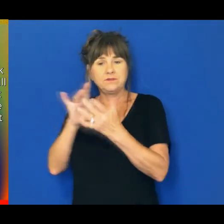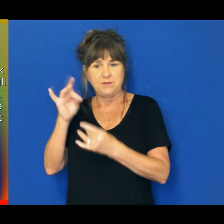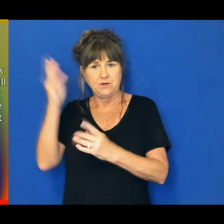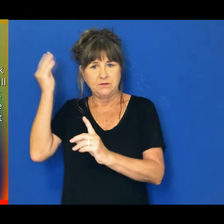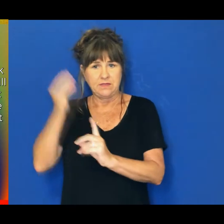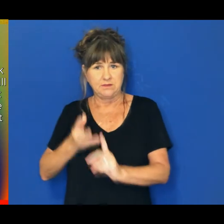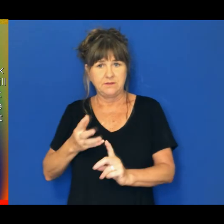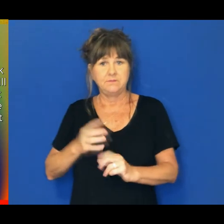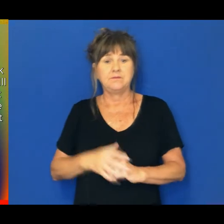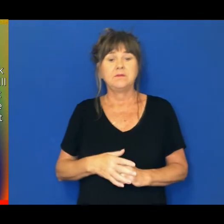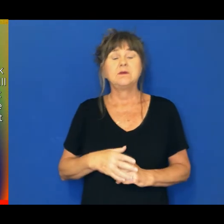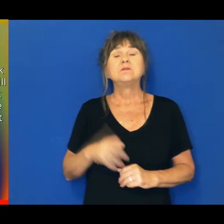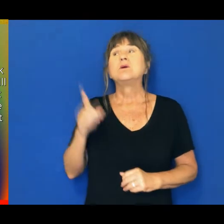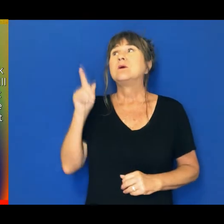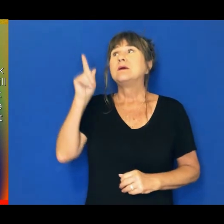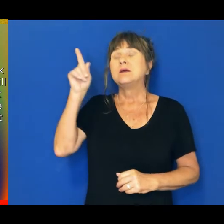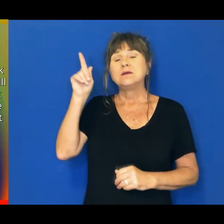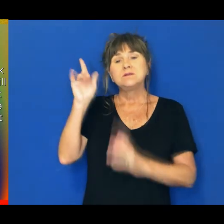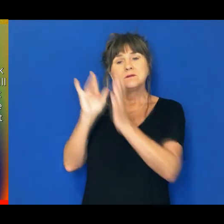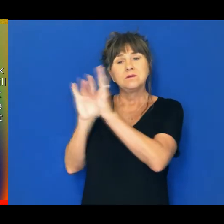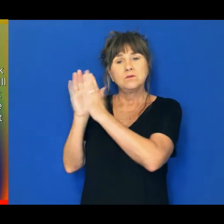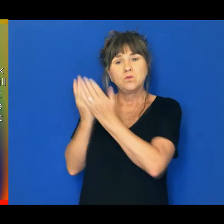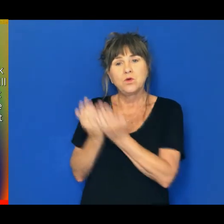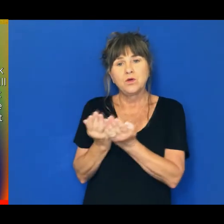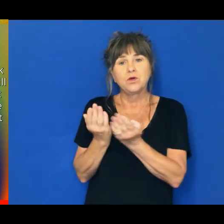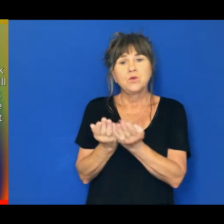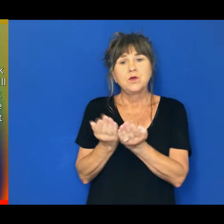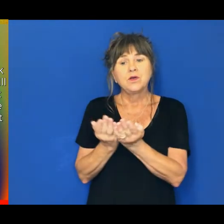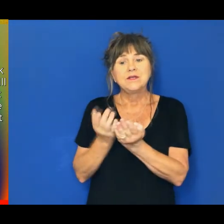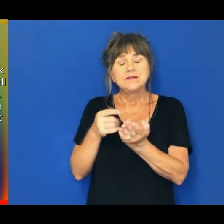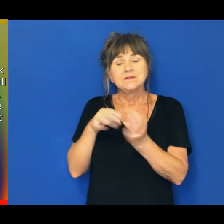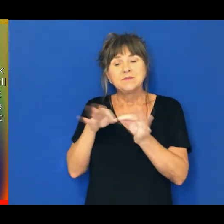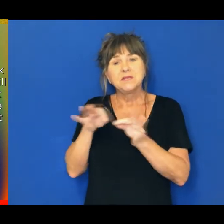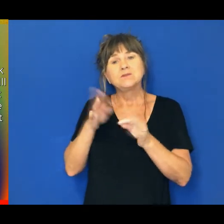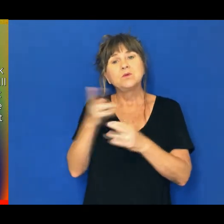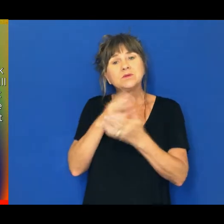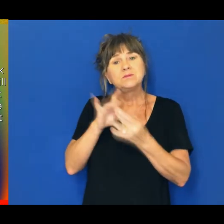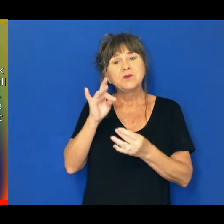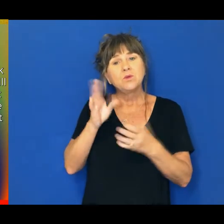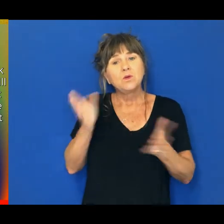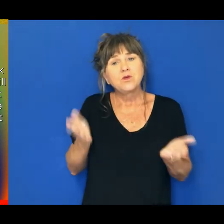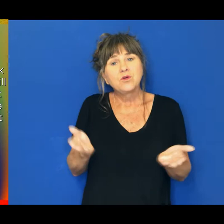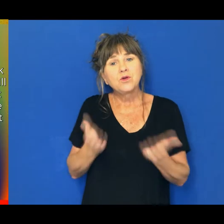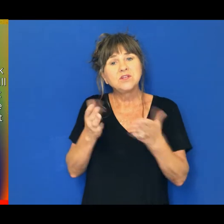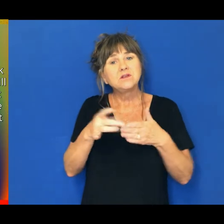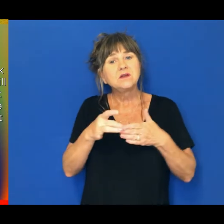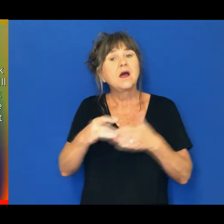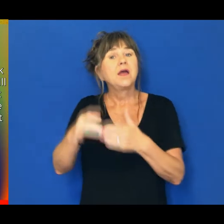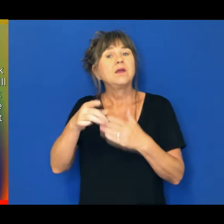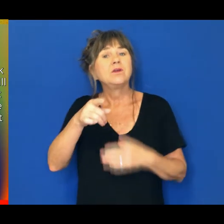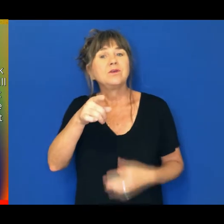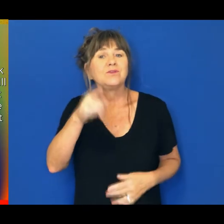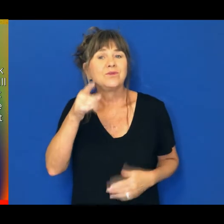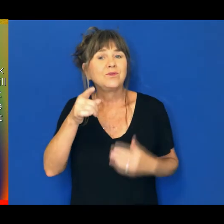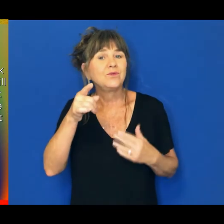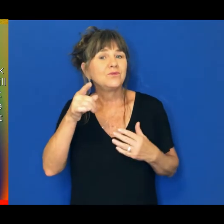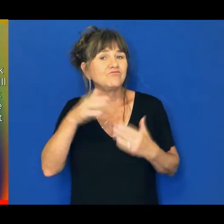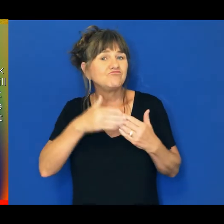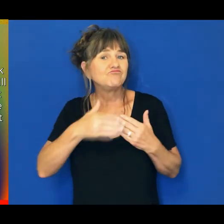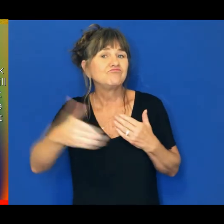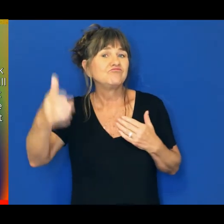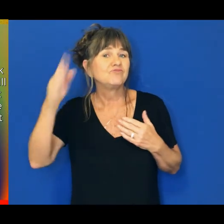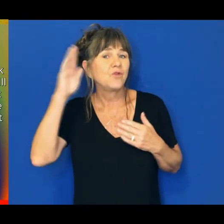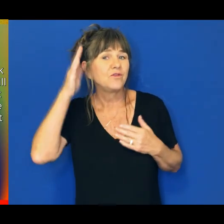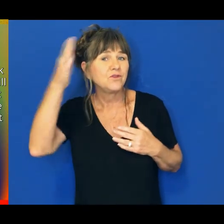is telling us, the Holy Spirit encourages you about your future. And he'll say things like, listen, I'm making all